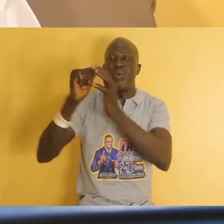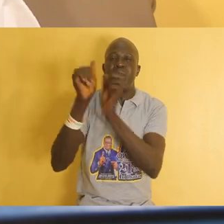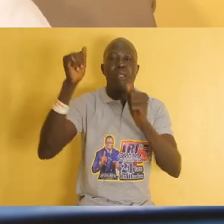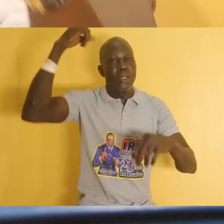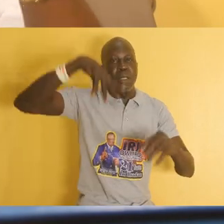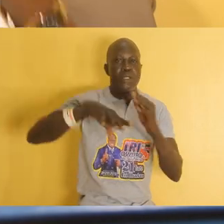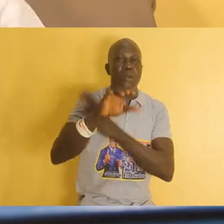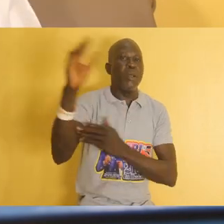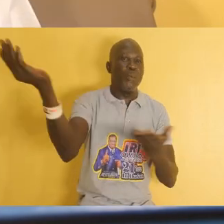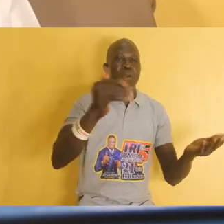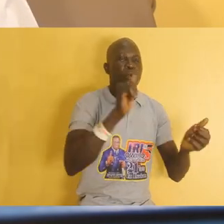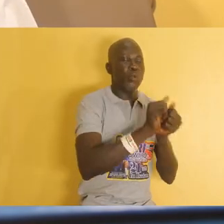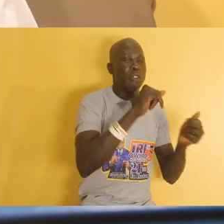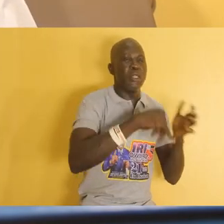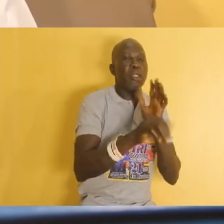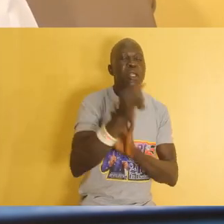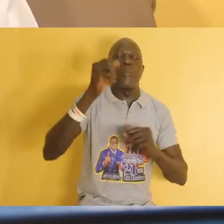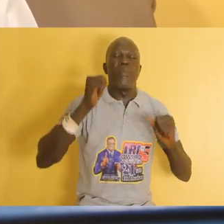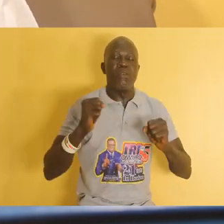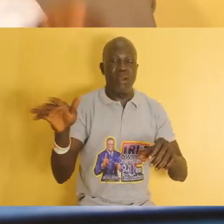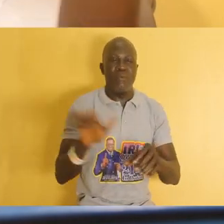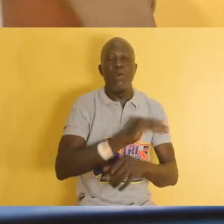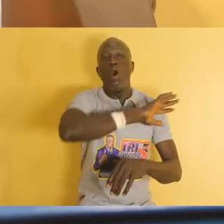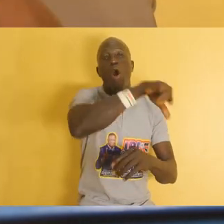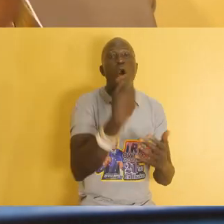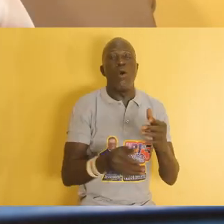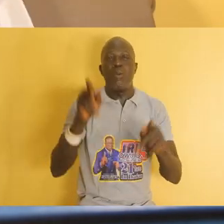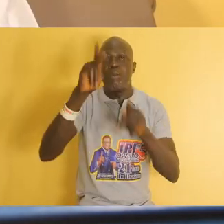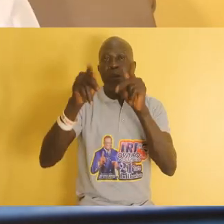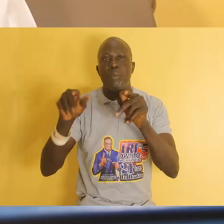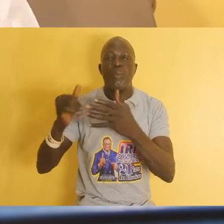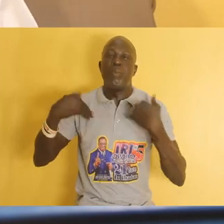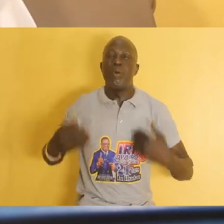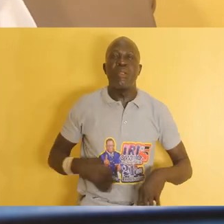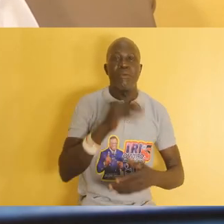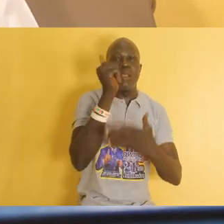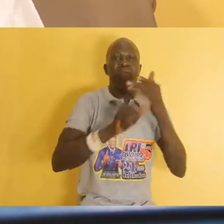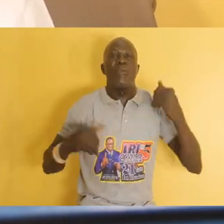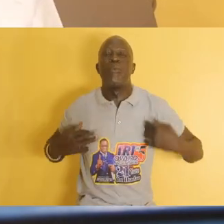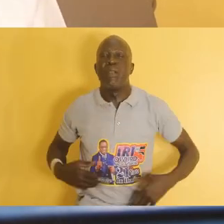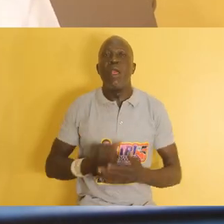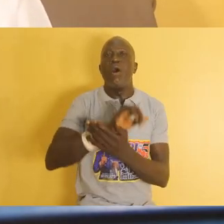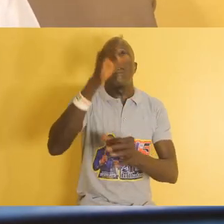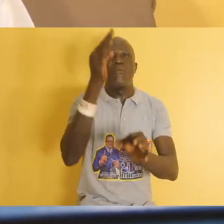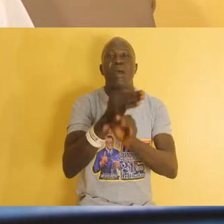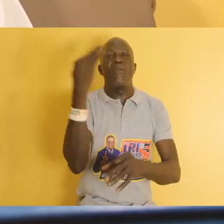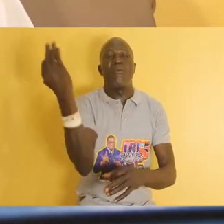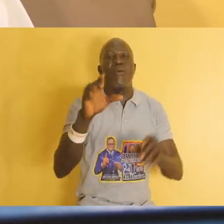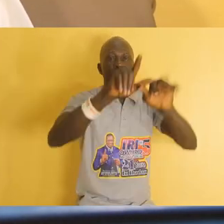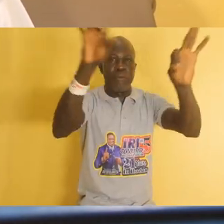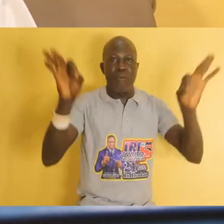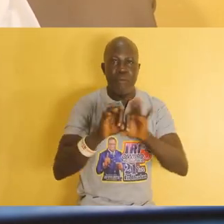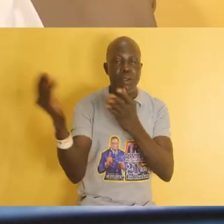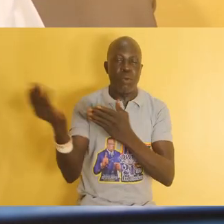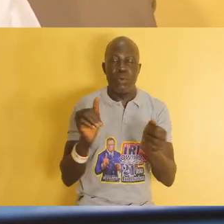olorun ko dani o ma ni agbara gbogbo eniyan wo pe eniyan ati file ye o e mo